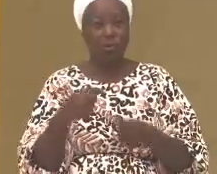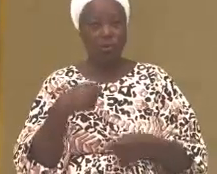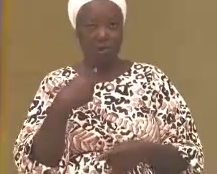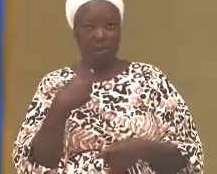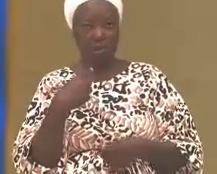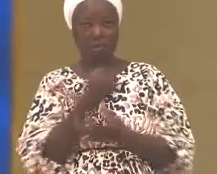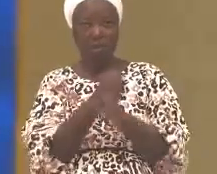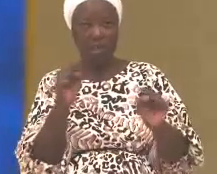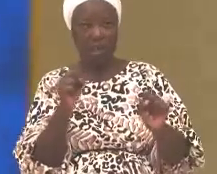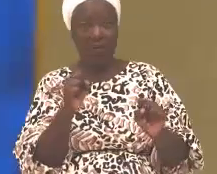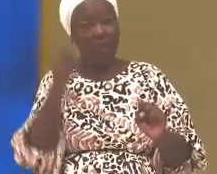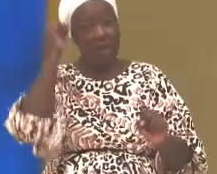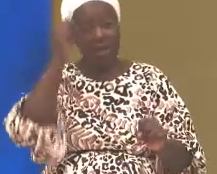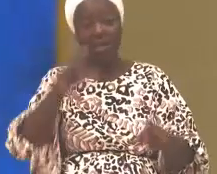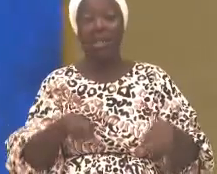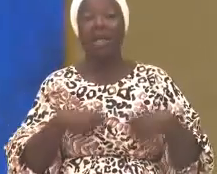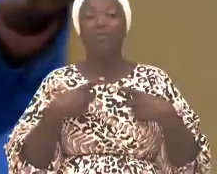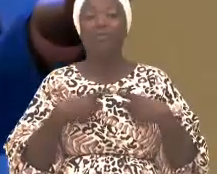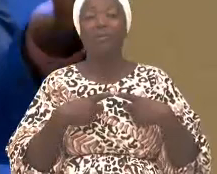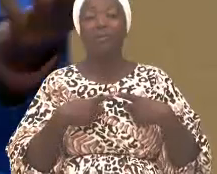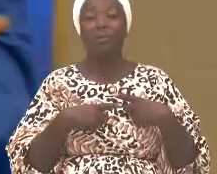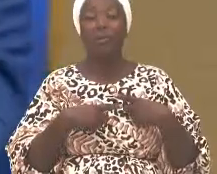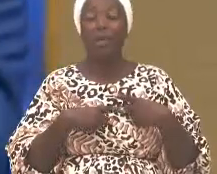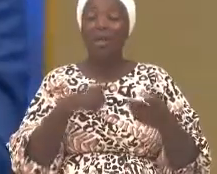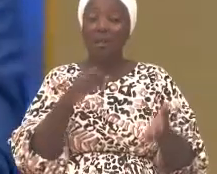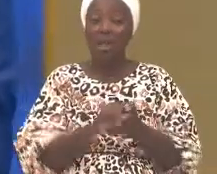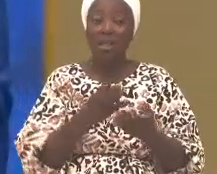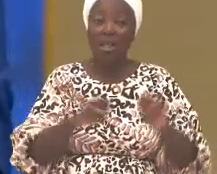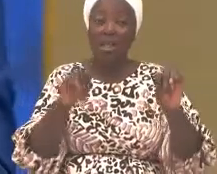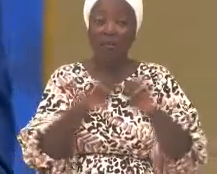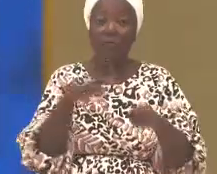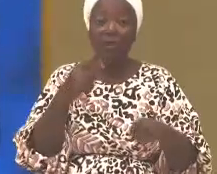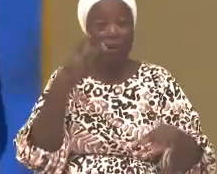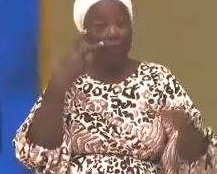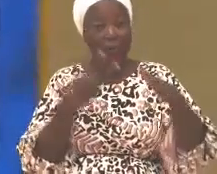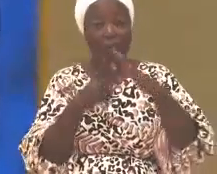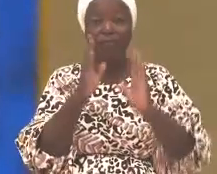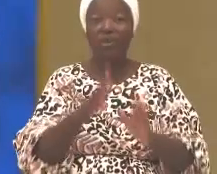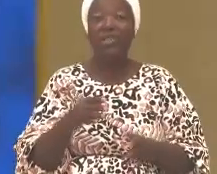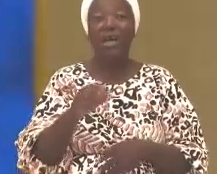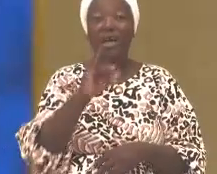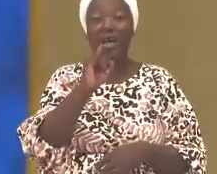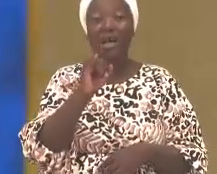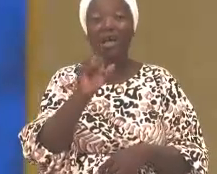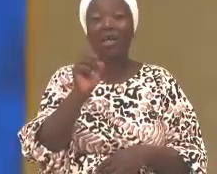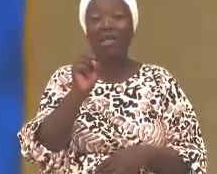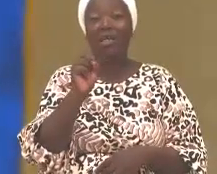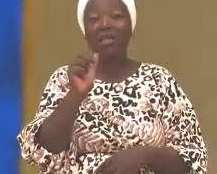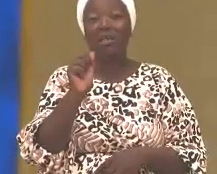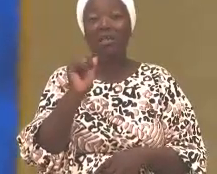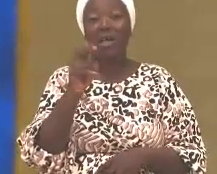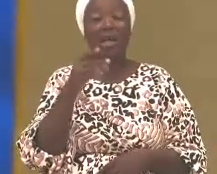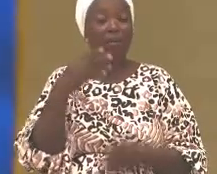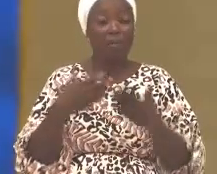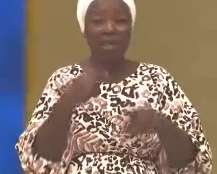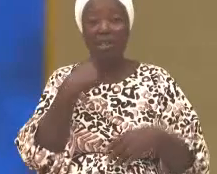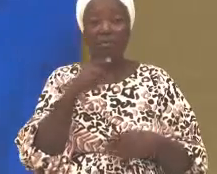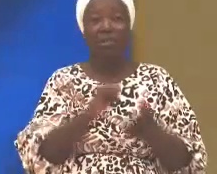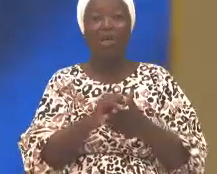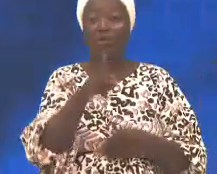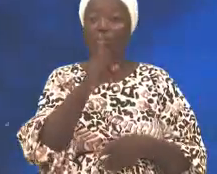save his life, that even the prophet Isaiah might tell you, thou shalt surely die. Even